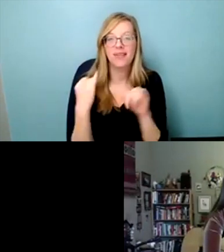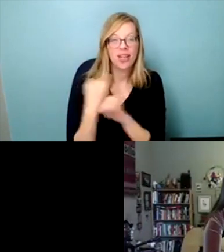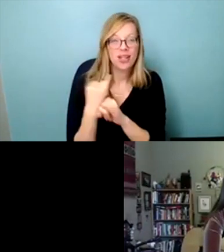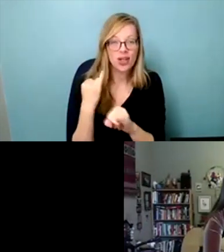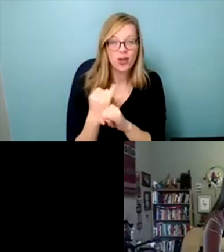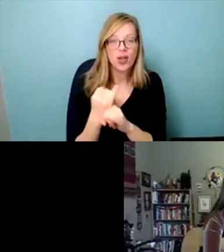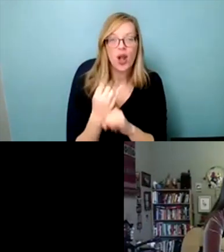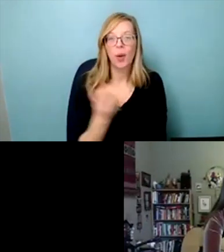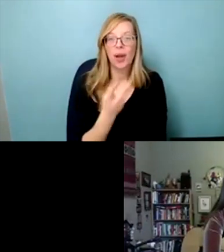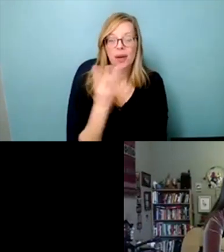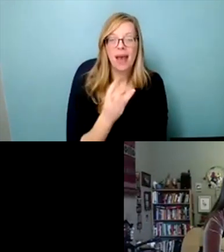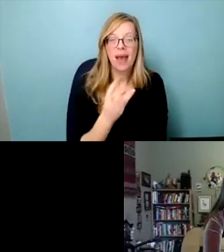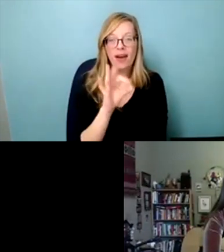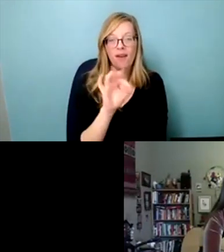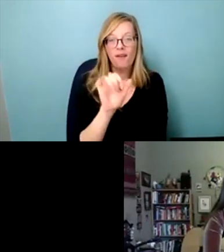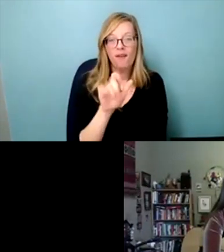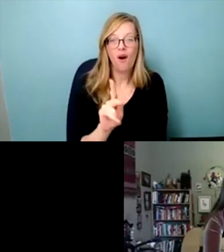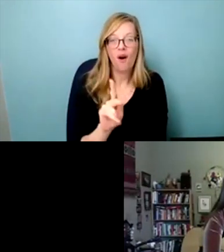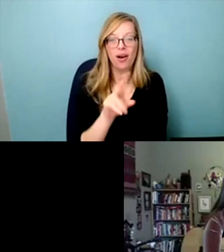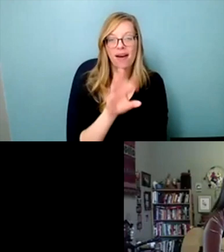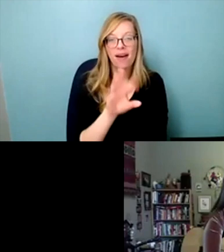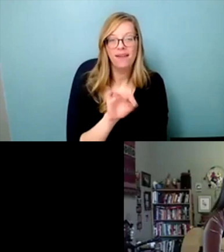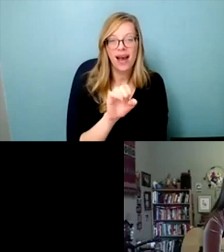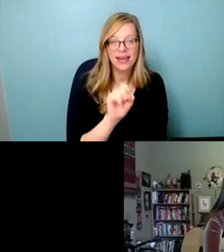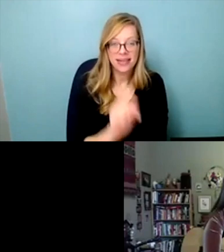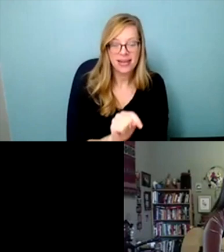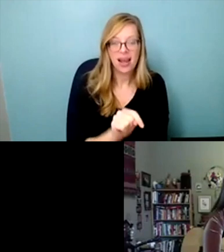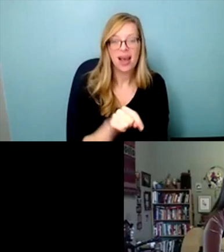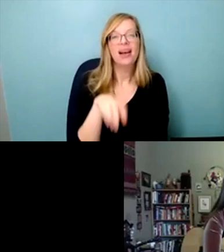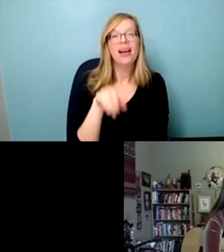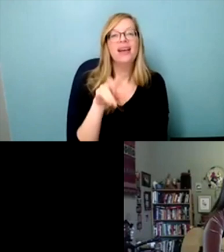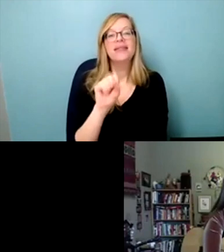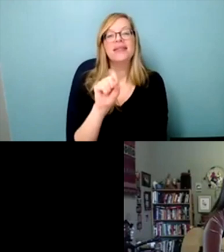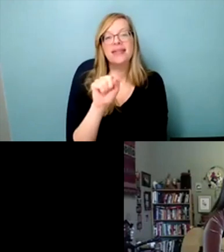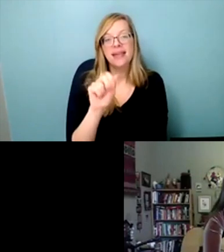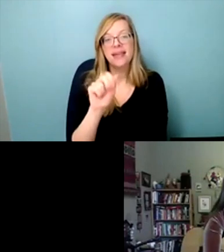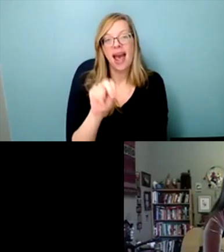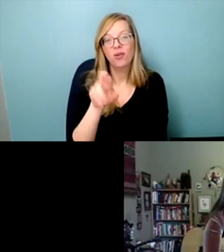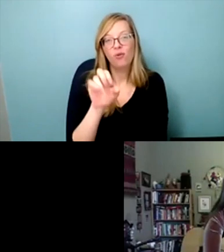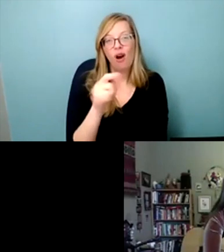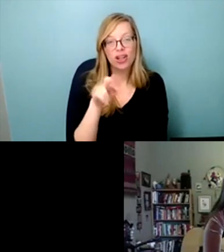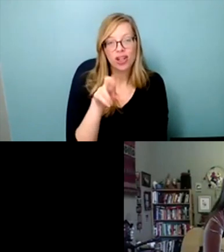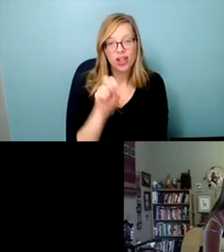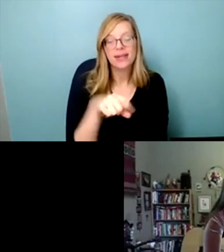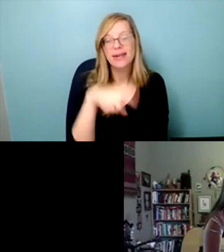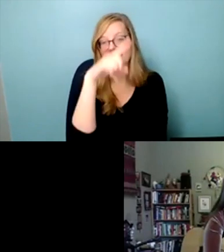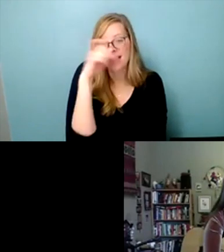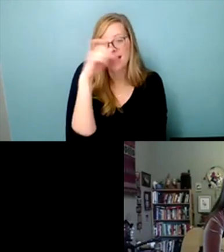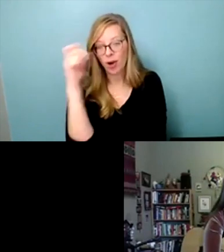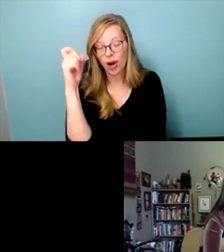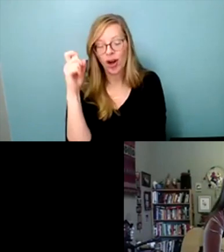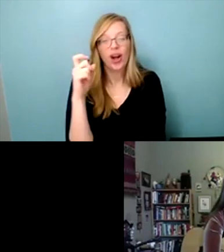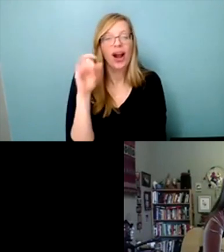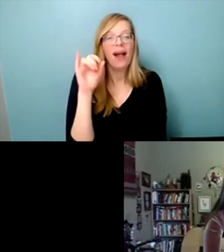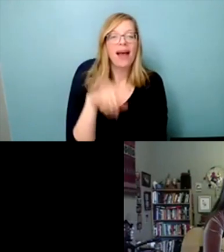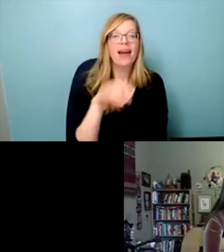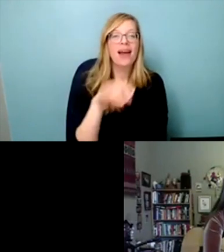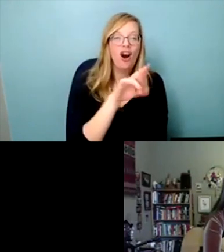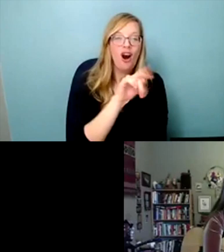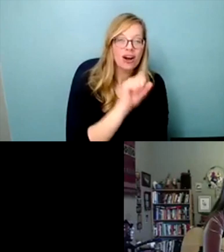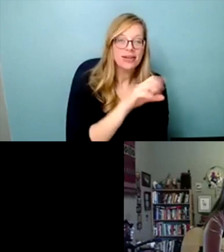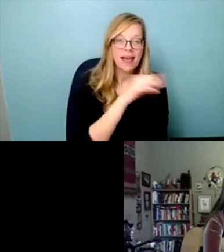Winnipeg Folk Festival, Vancouver Island Music Festival, Stan Rogers Folk Festival, Summer Folk Festival of Arts and Crafts, the Newfoundland